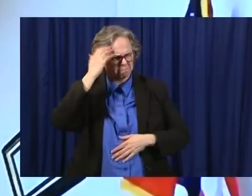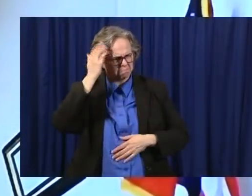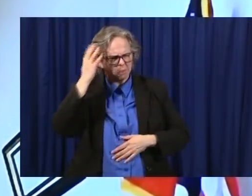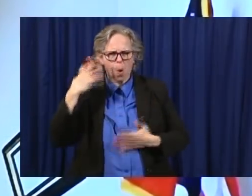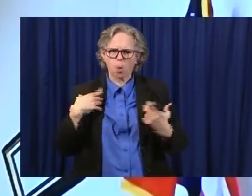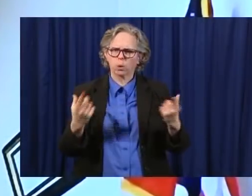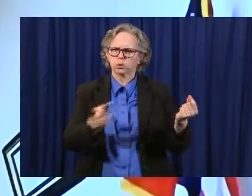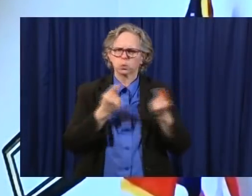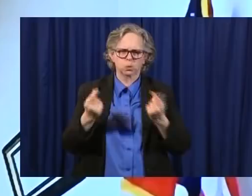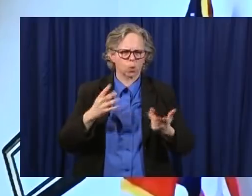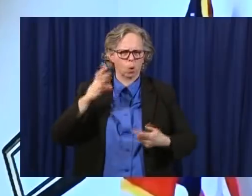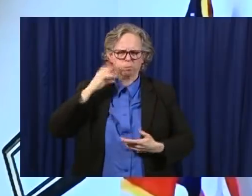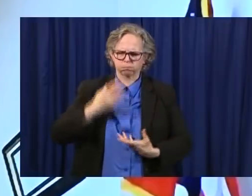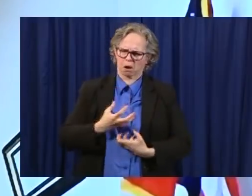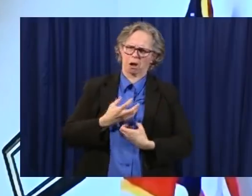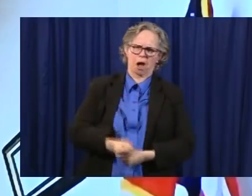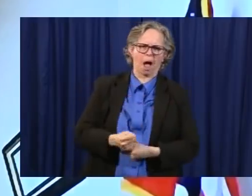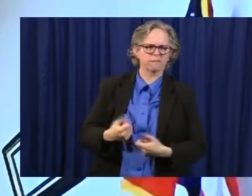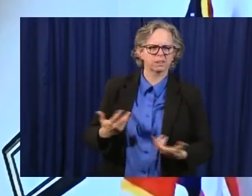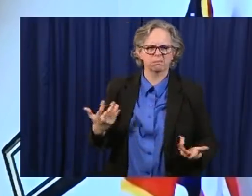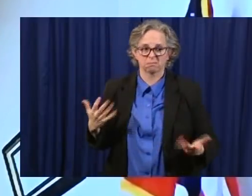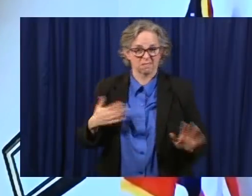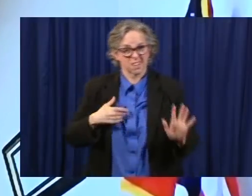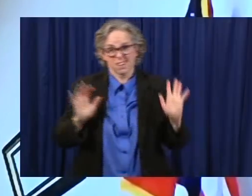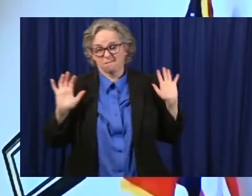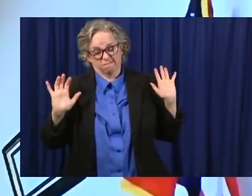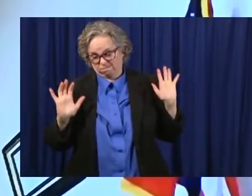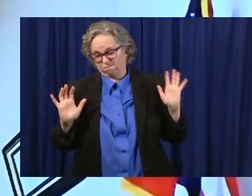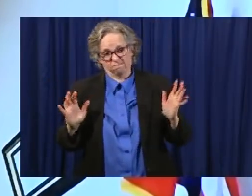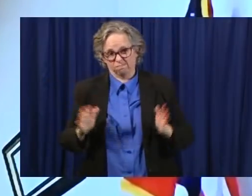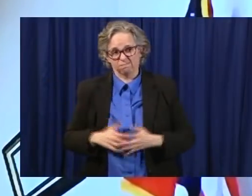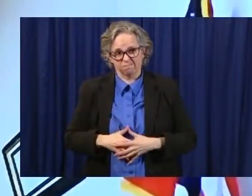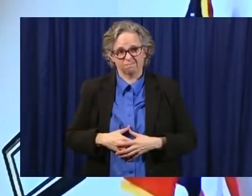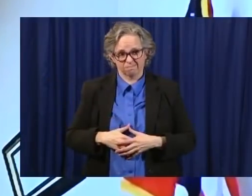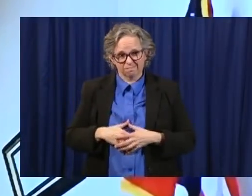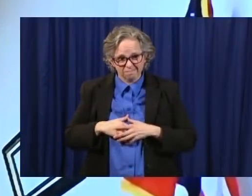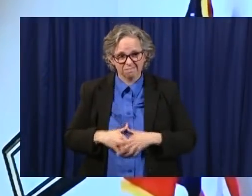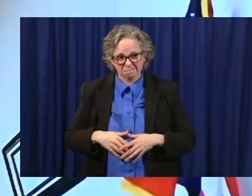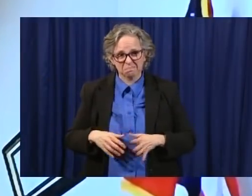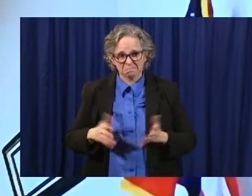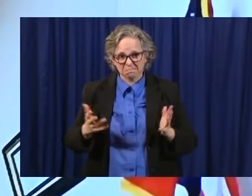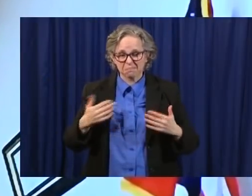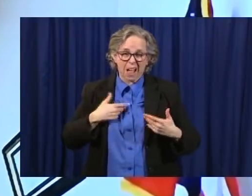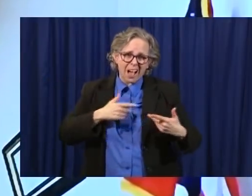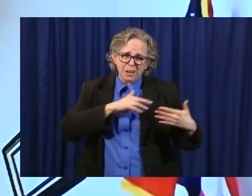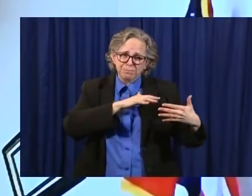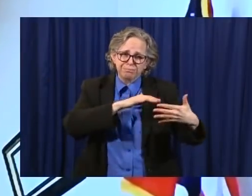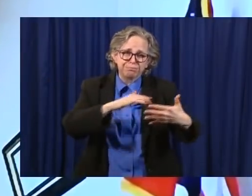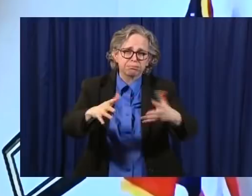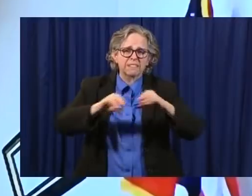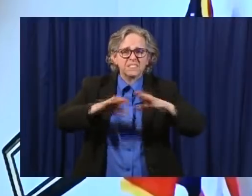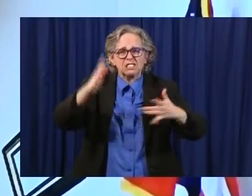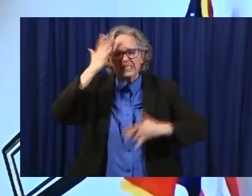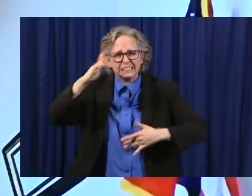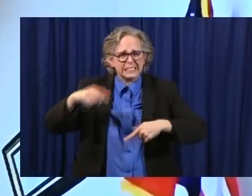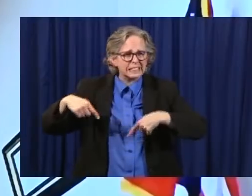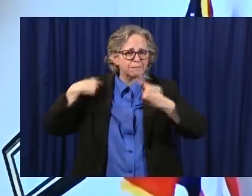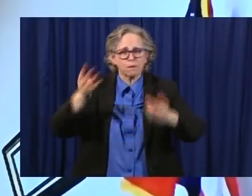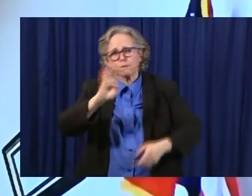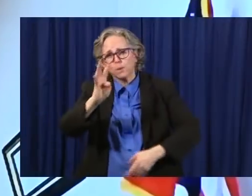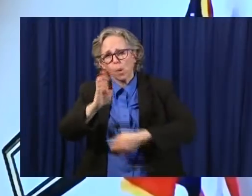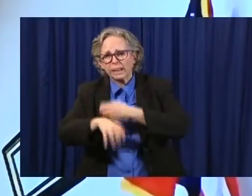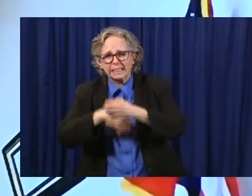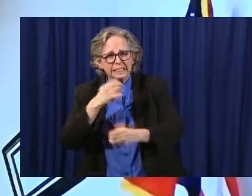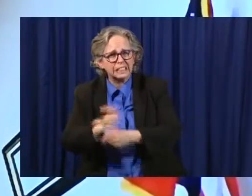so, I mean, I've been studying infectious disease and viruses for 40 years, and